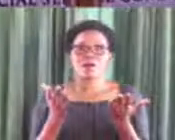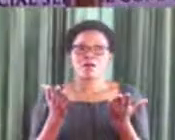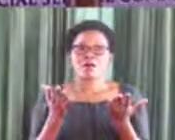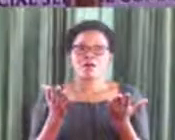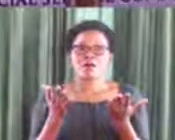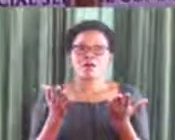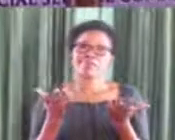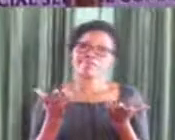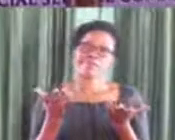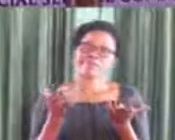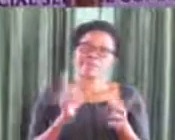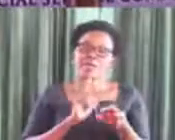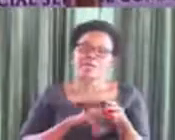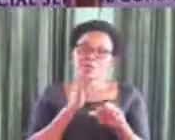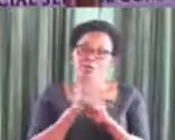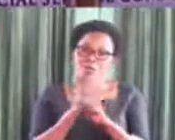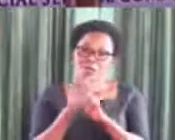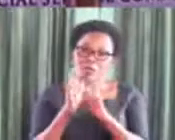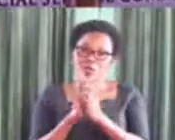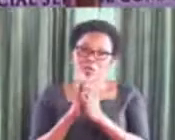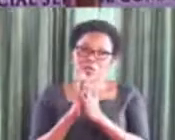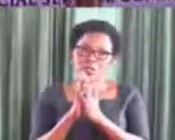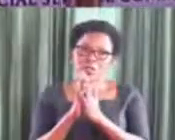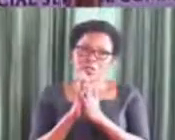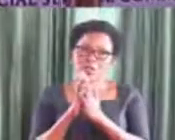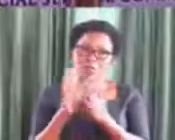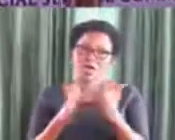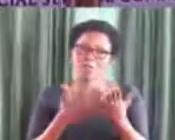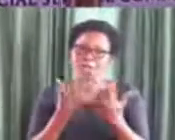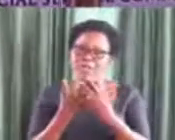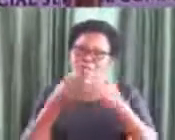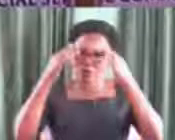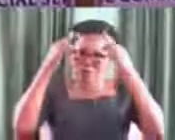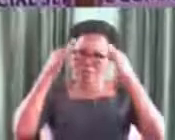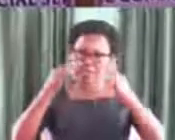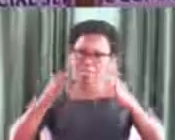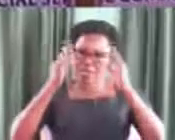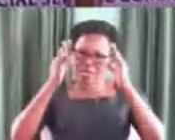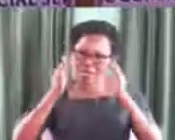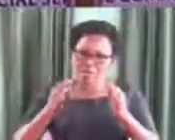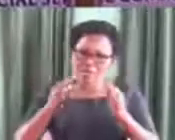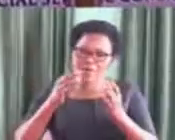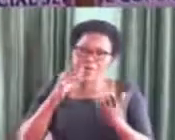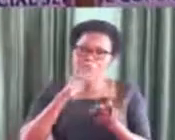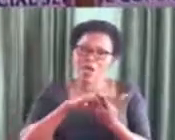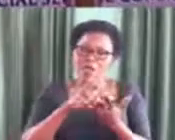when you're dealing with the applications to determine whether a matter is of